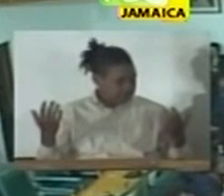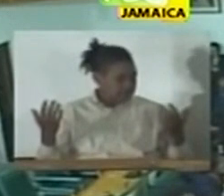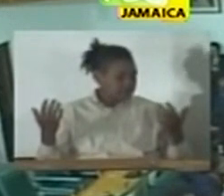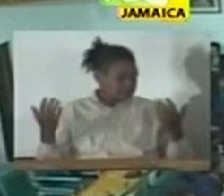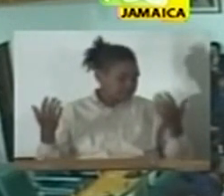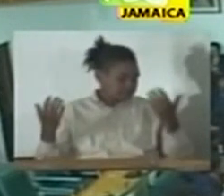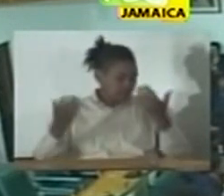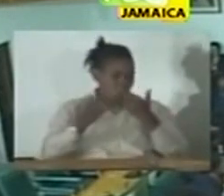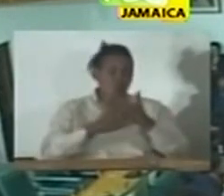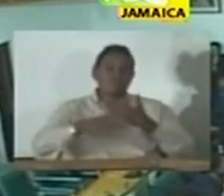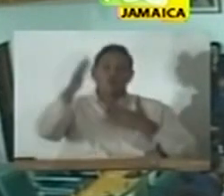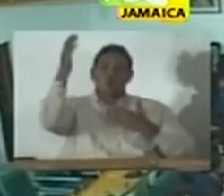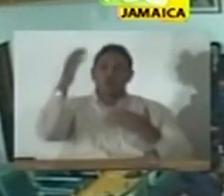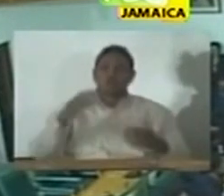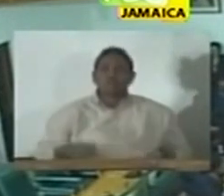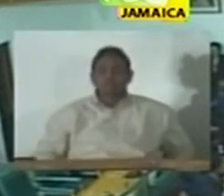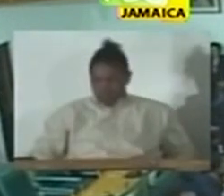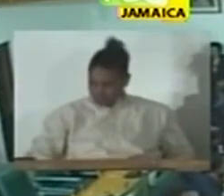going forward,